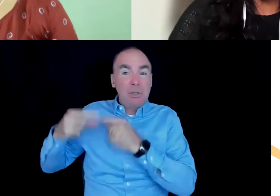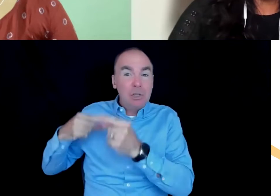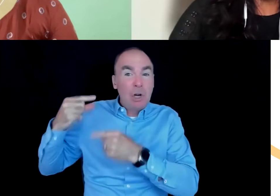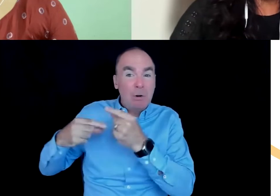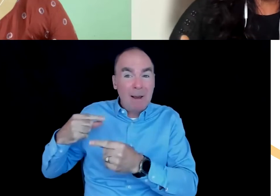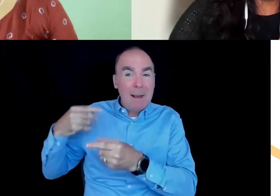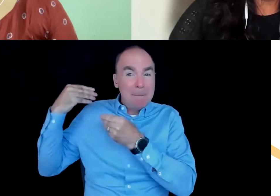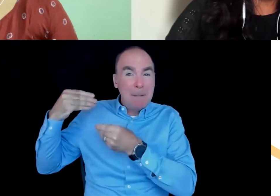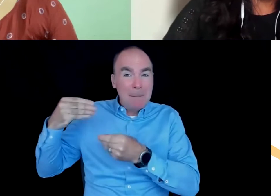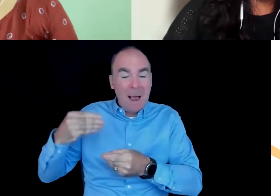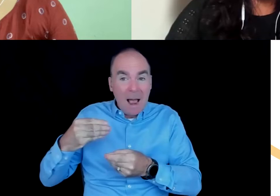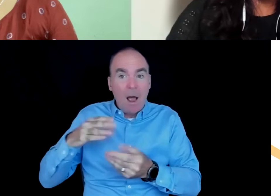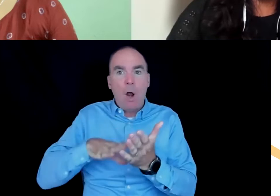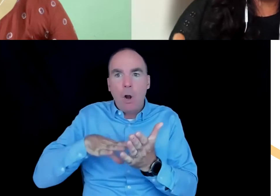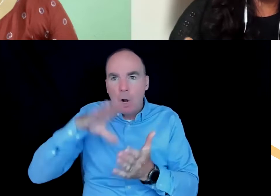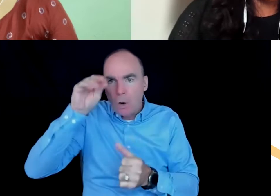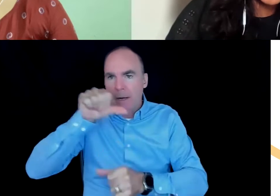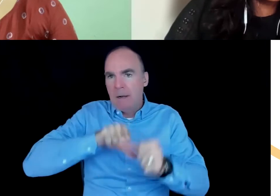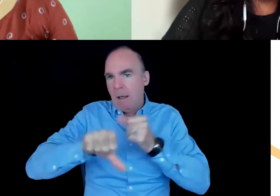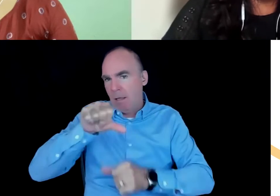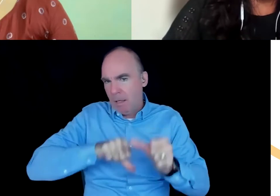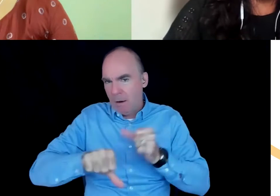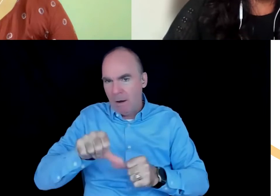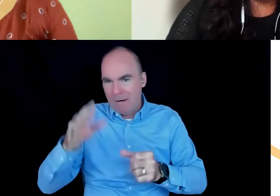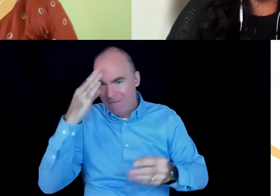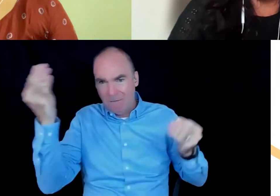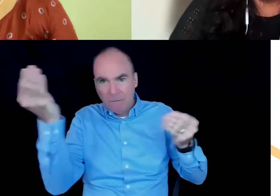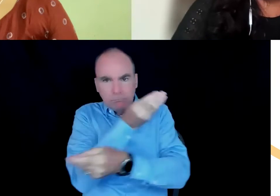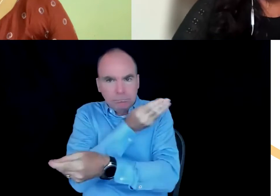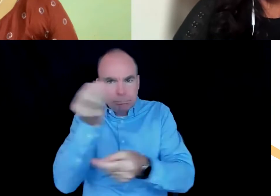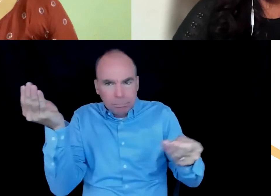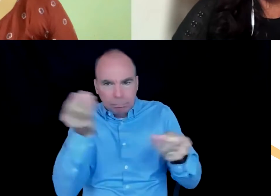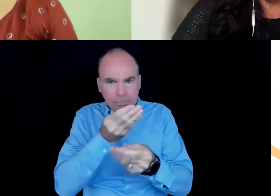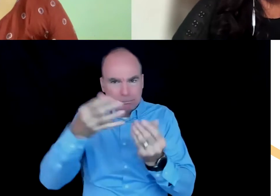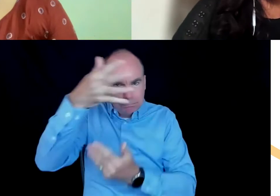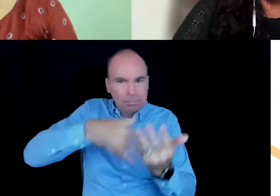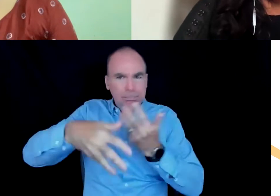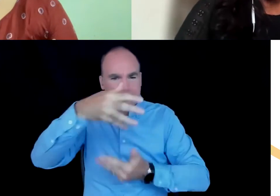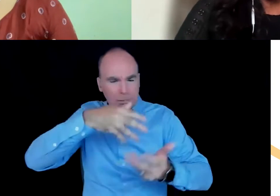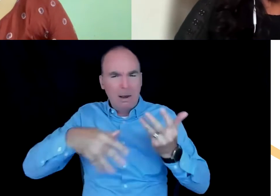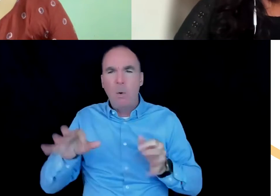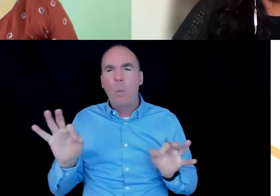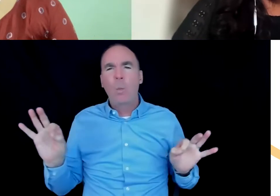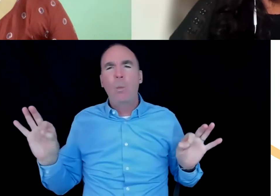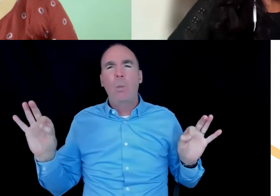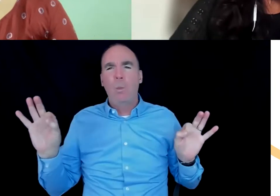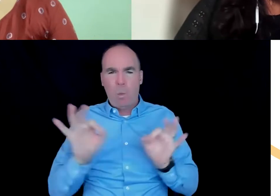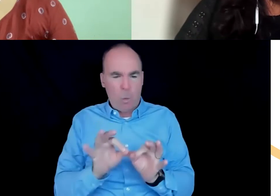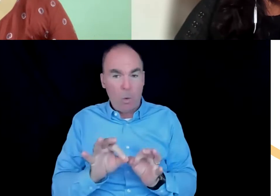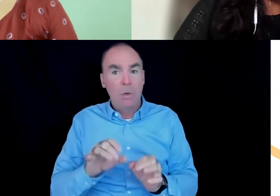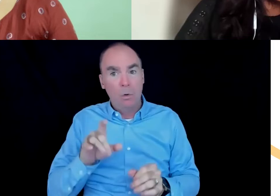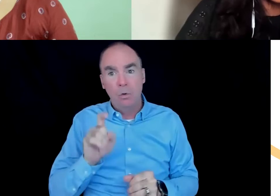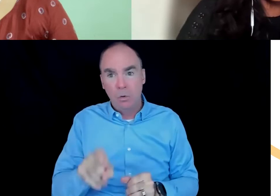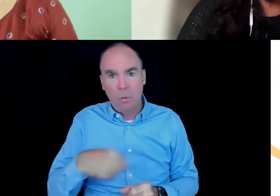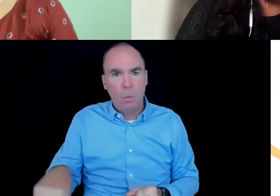inclusive spaces to learn from one another is incredibly valuable, and something that we should all be continuing to,